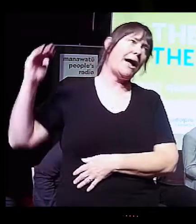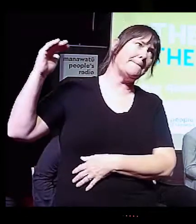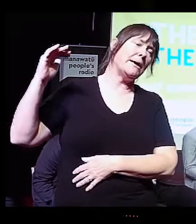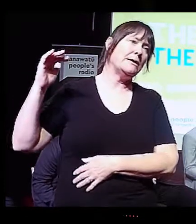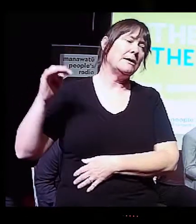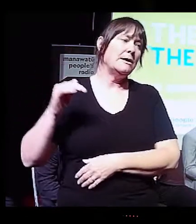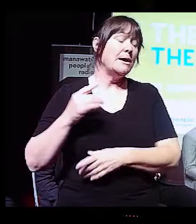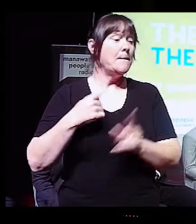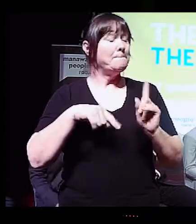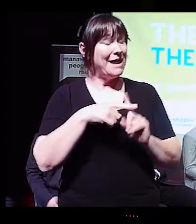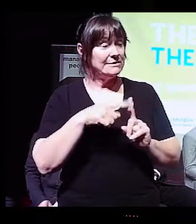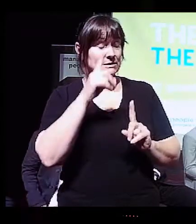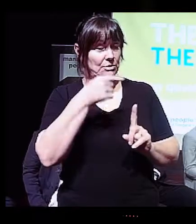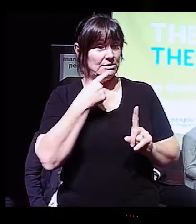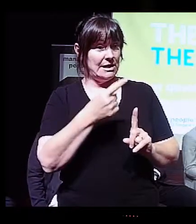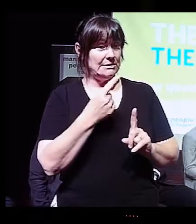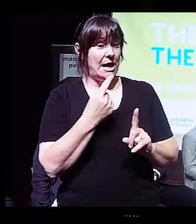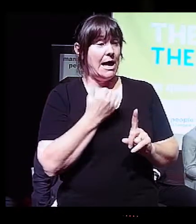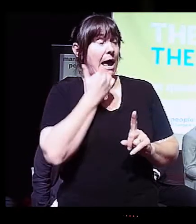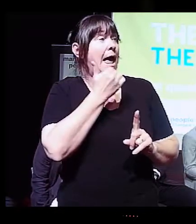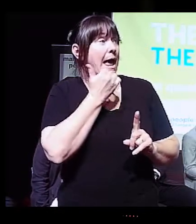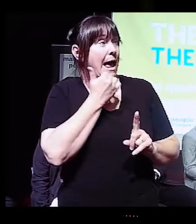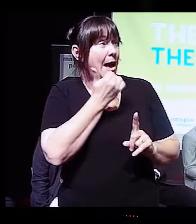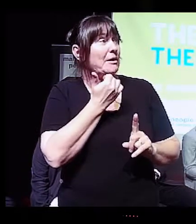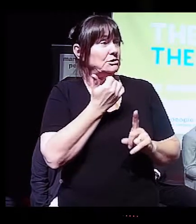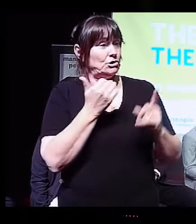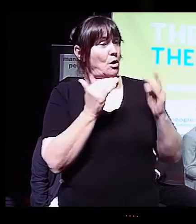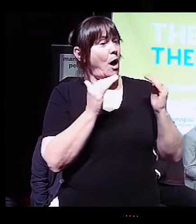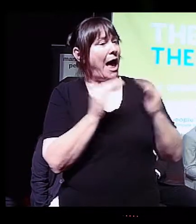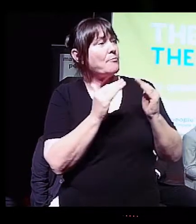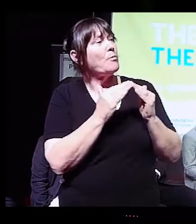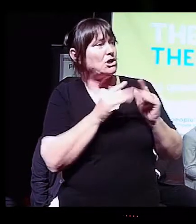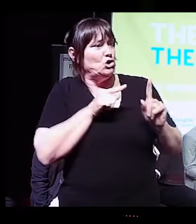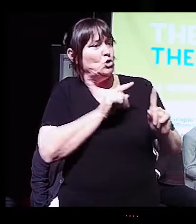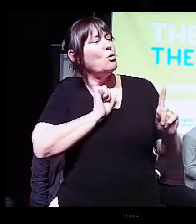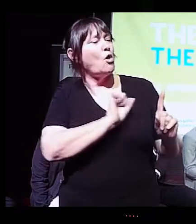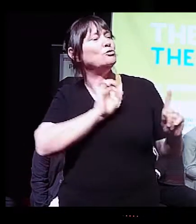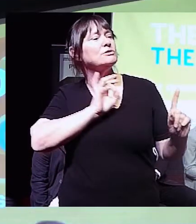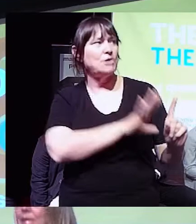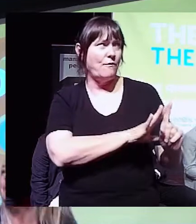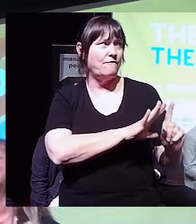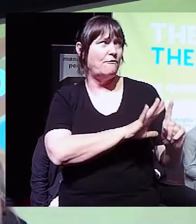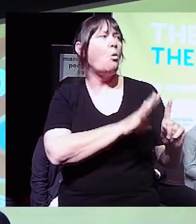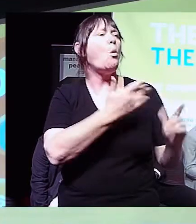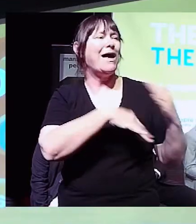you own or is in a trust in your name? Sharon.